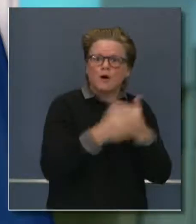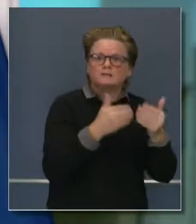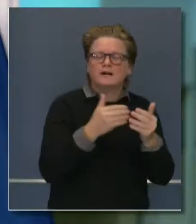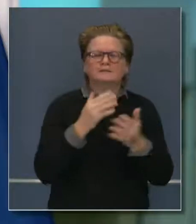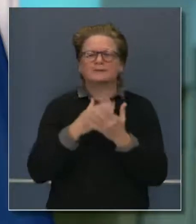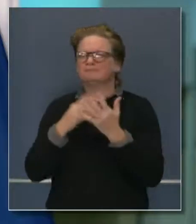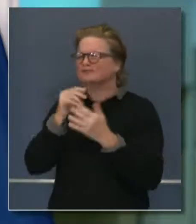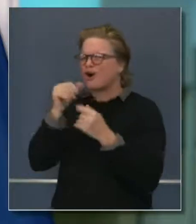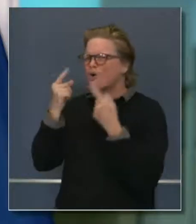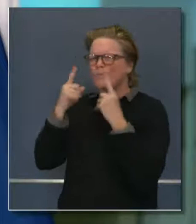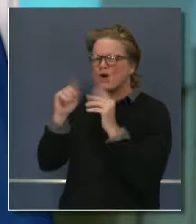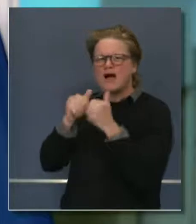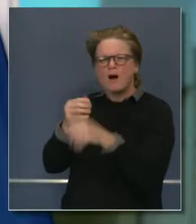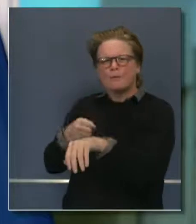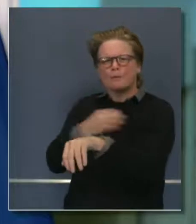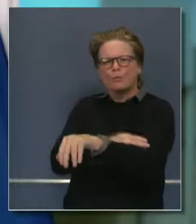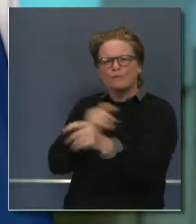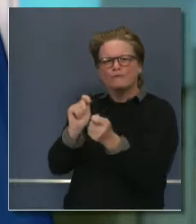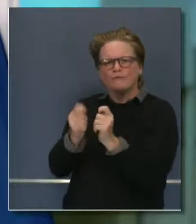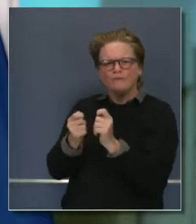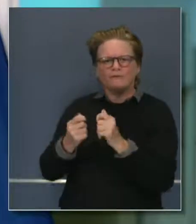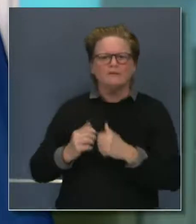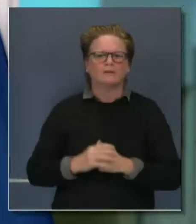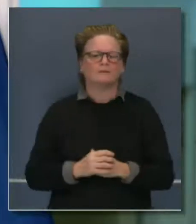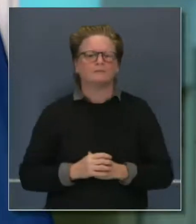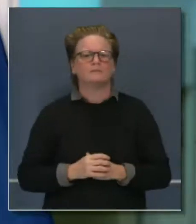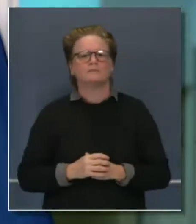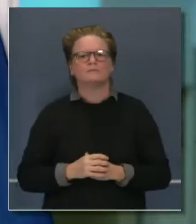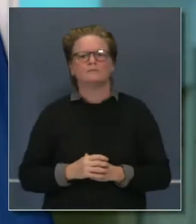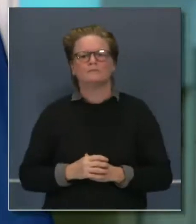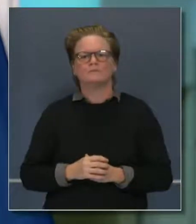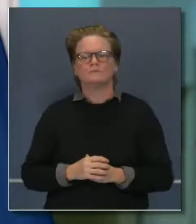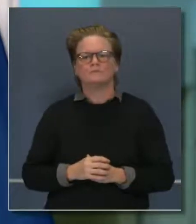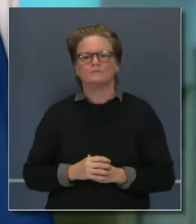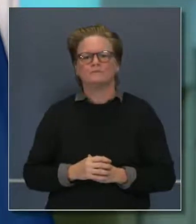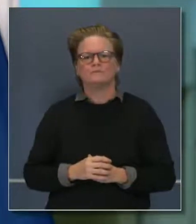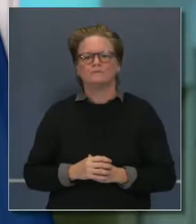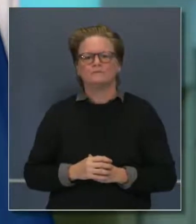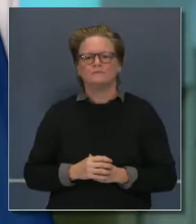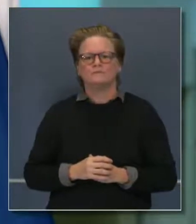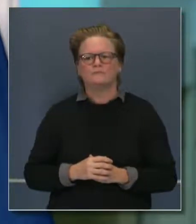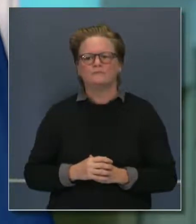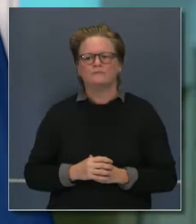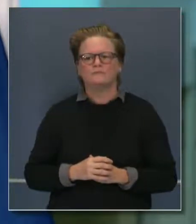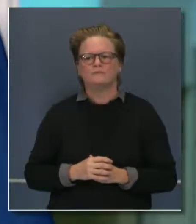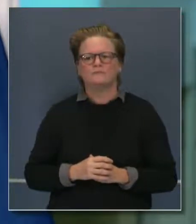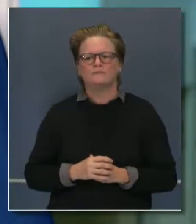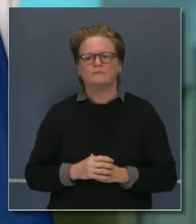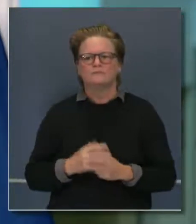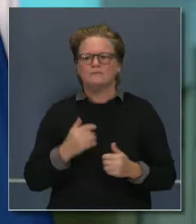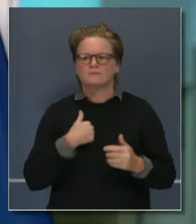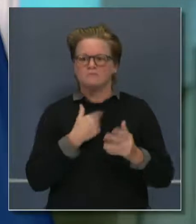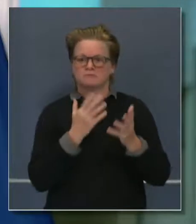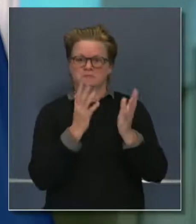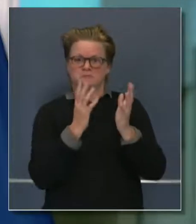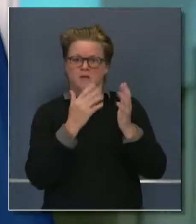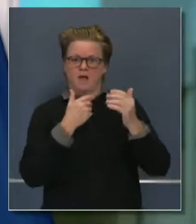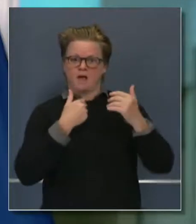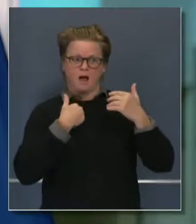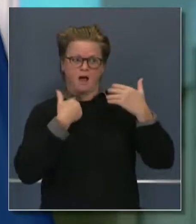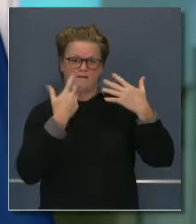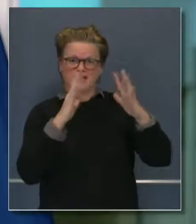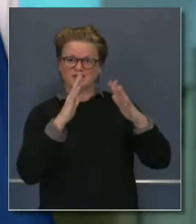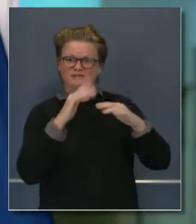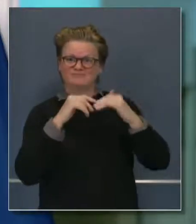the conversations we've had with the President-elect, I haven't had the chance to talk directly to the President-elect, but we've